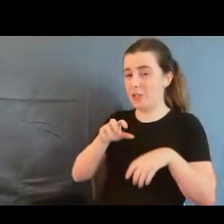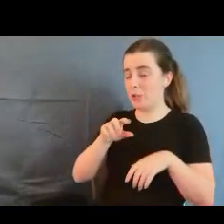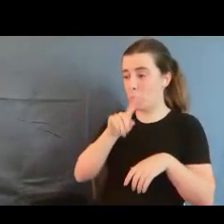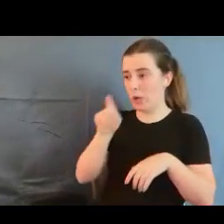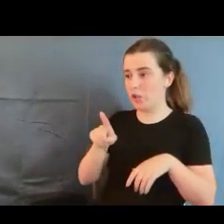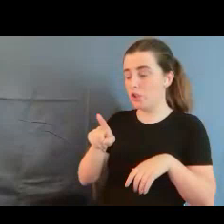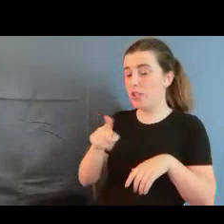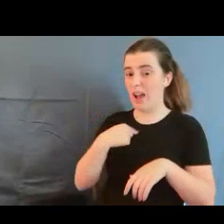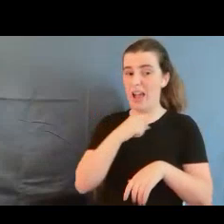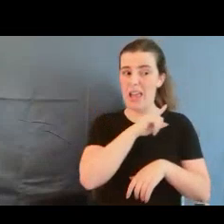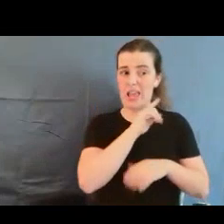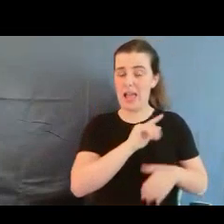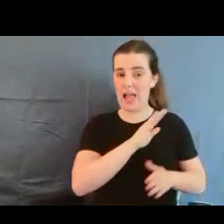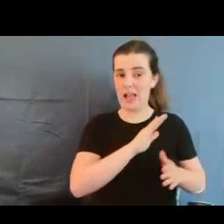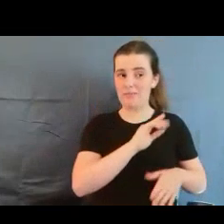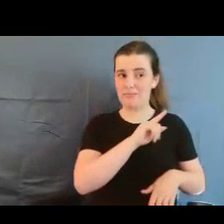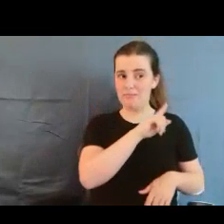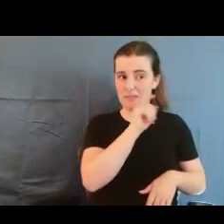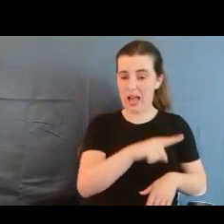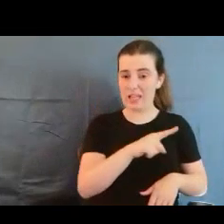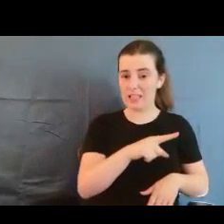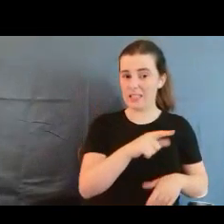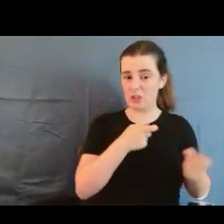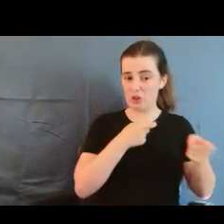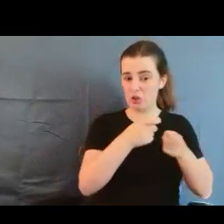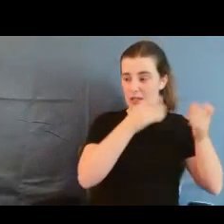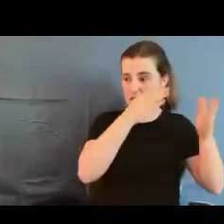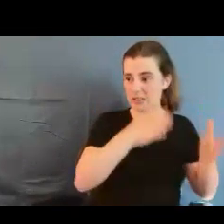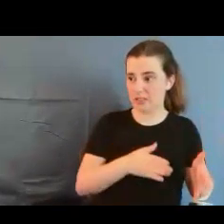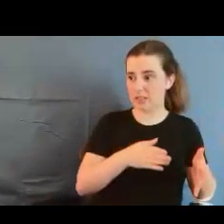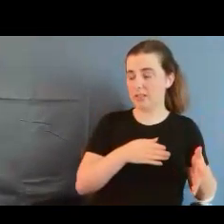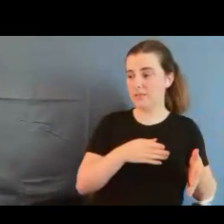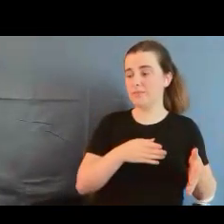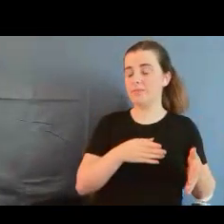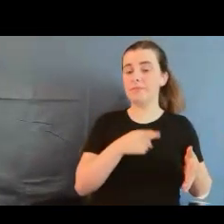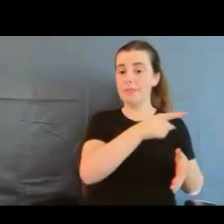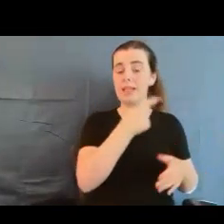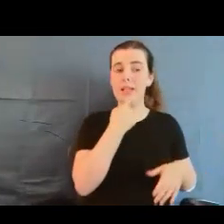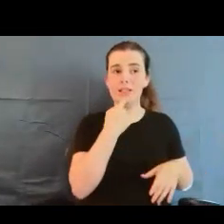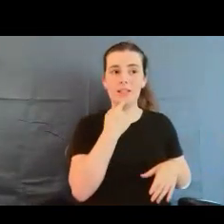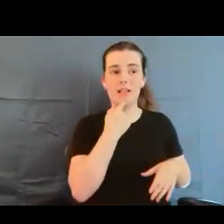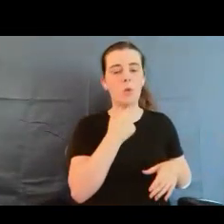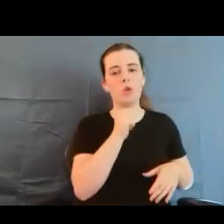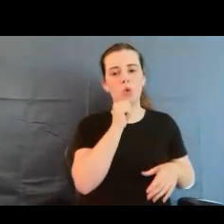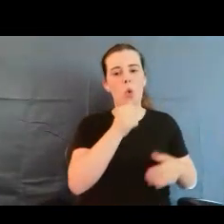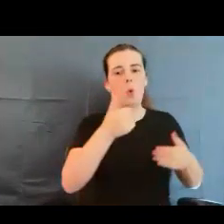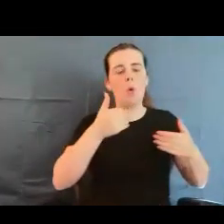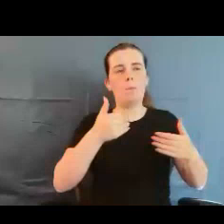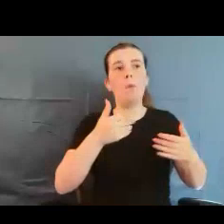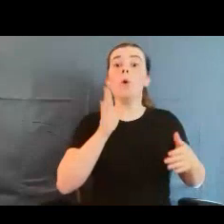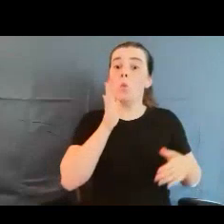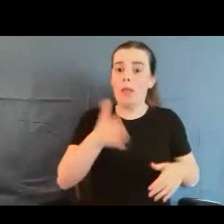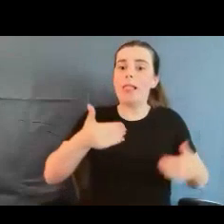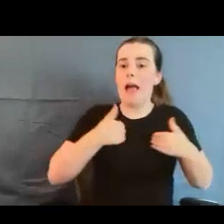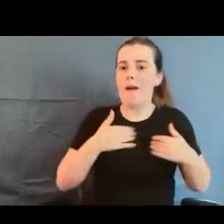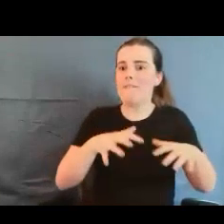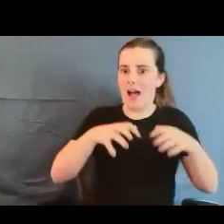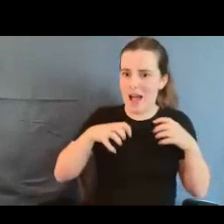will definitely have cooling products and we can accommodate ice bandanas, but we won't be dumping ice on you. Got it. Just some